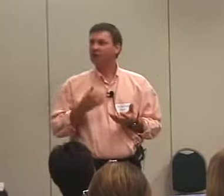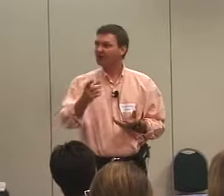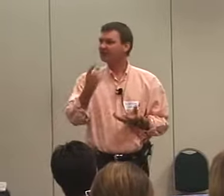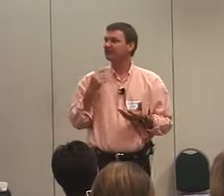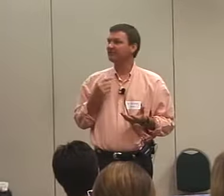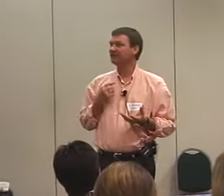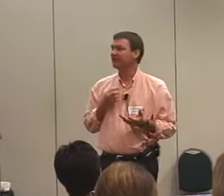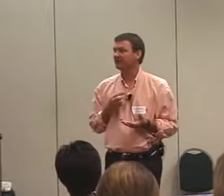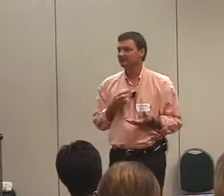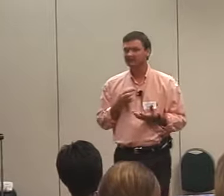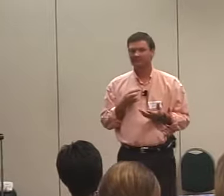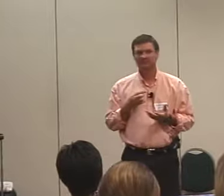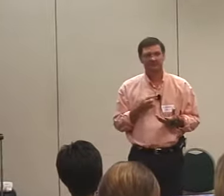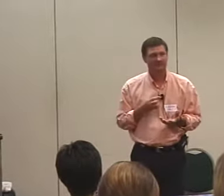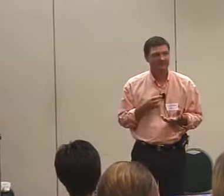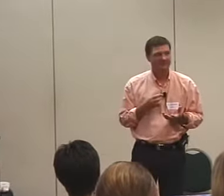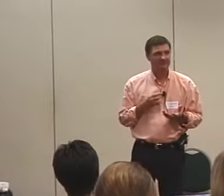So why does she keep doing it?